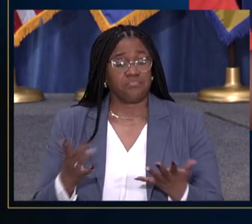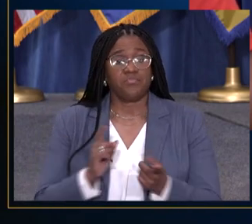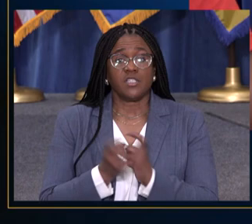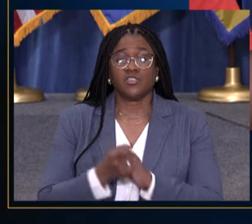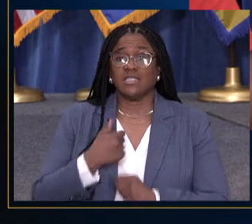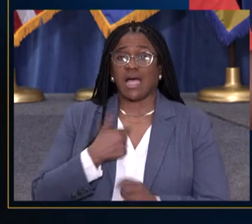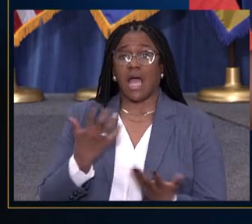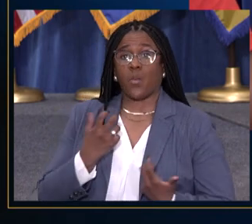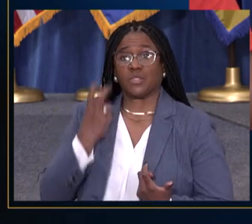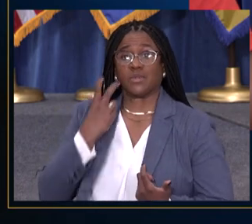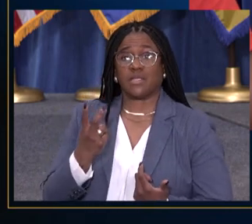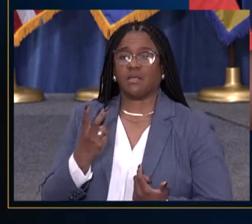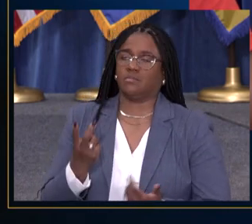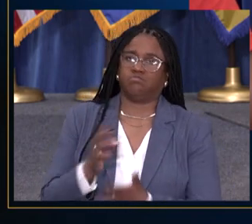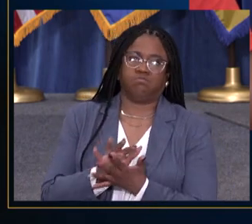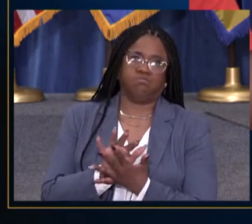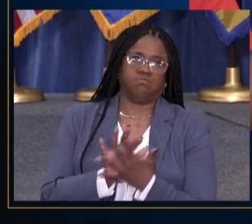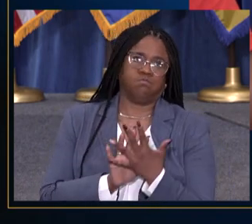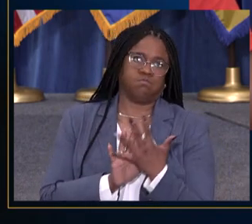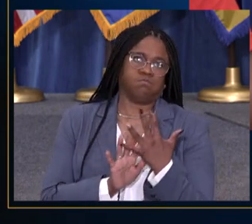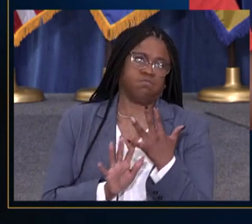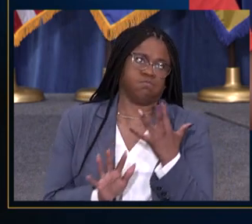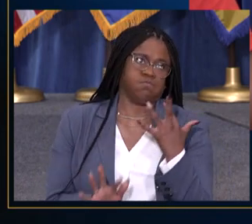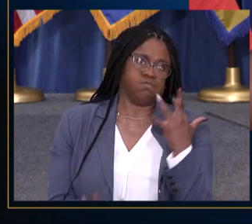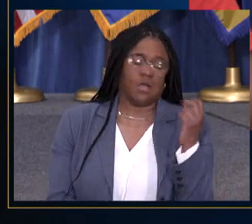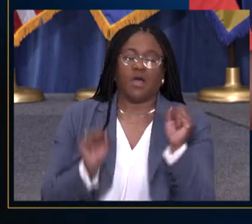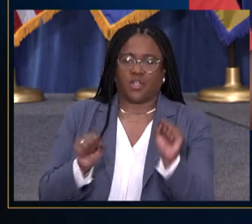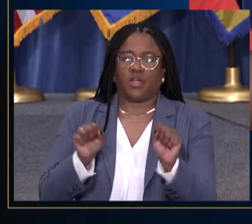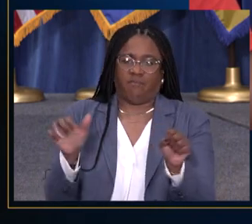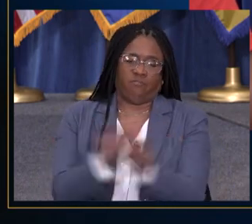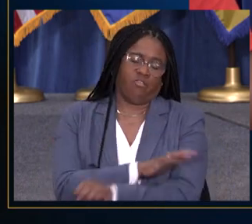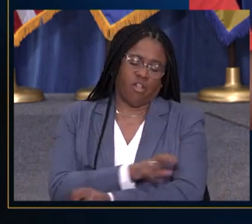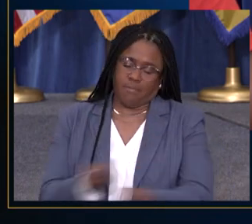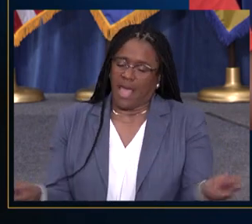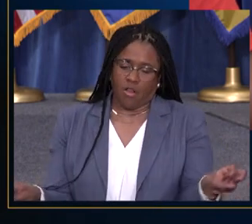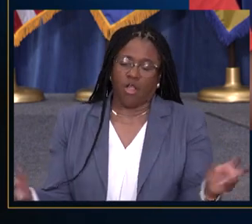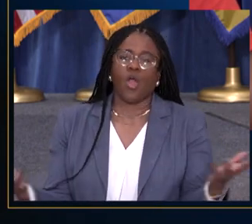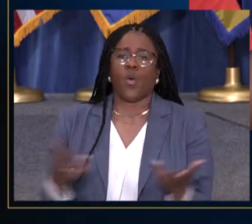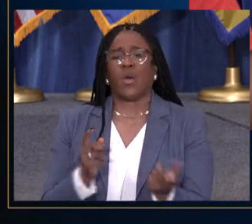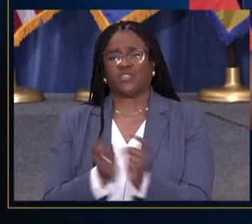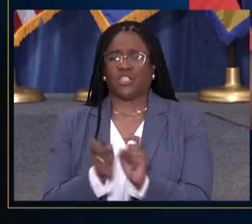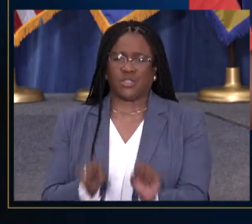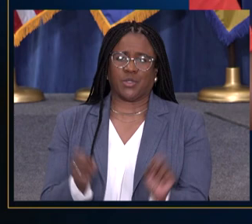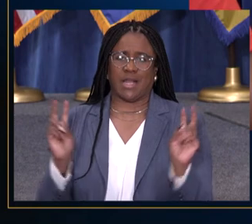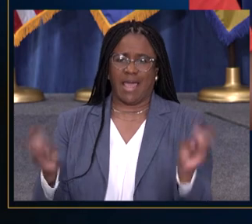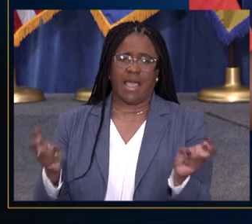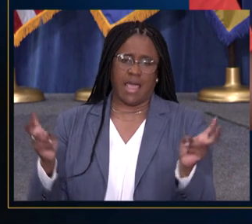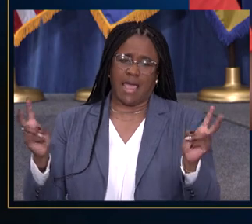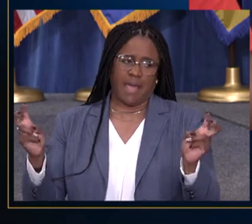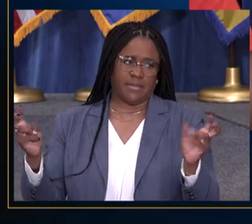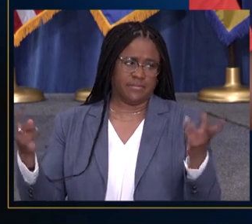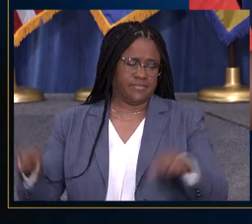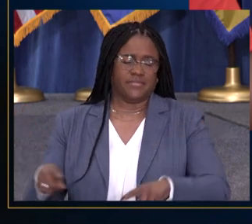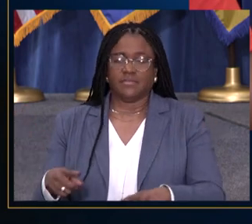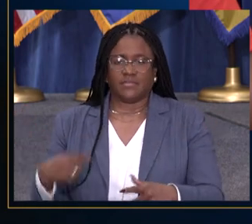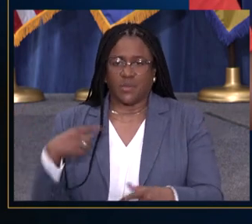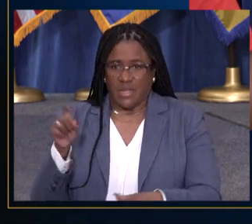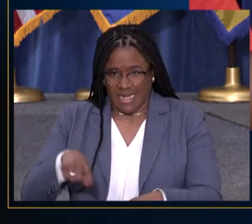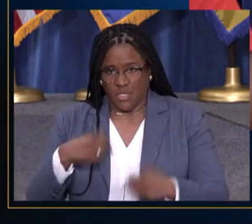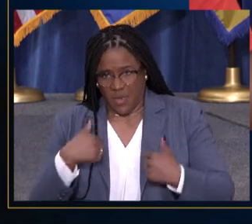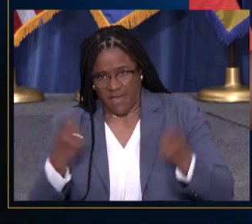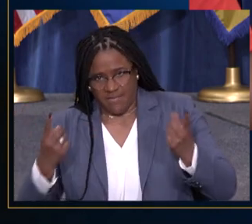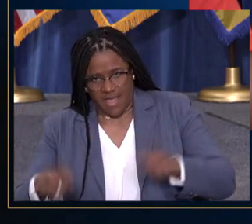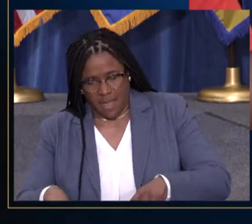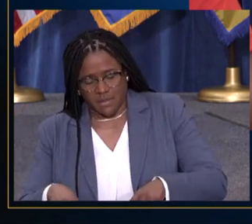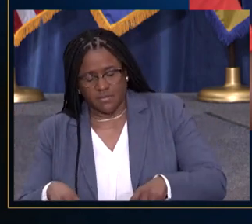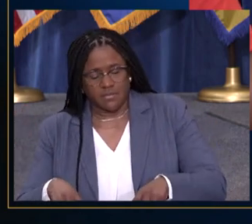that I would like to see, I mean, there were so many changes. We could do a whole entire panel on what changes could happen, what we need to have happen.